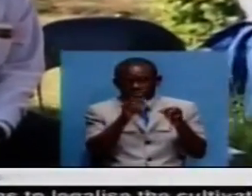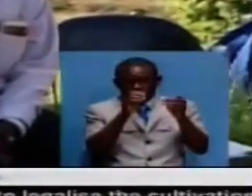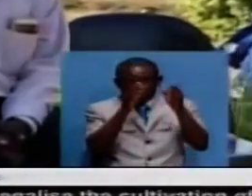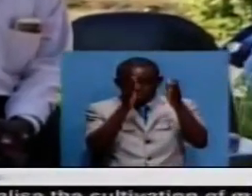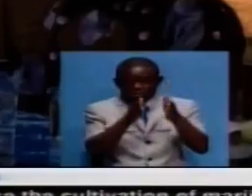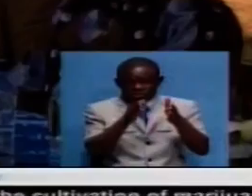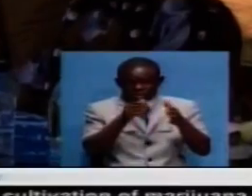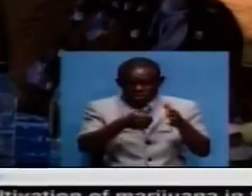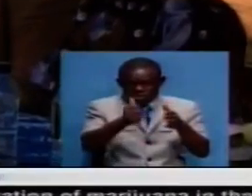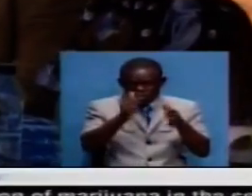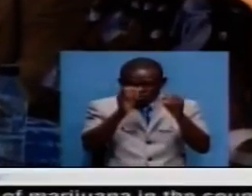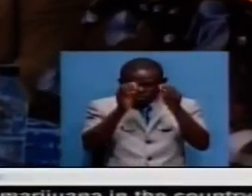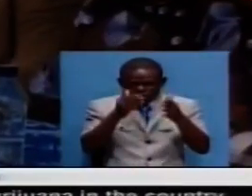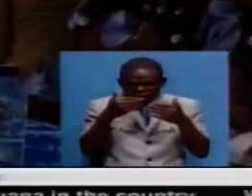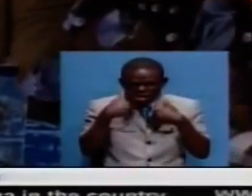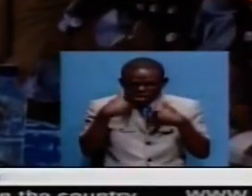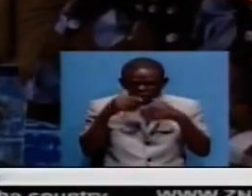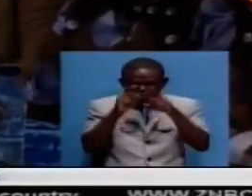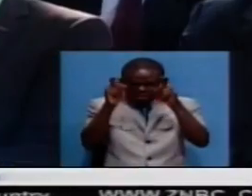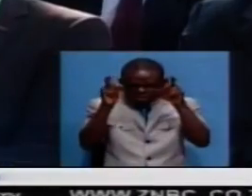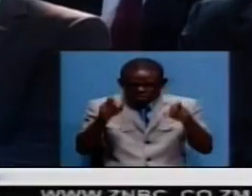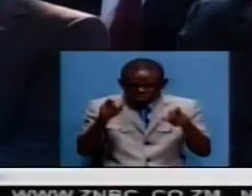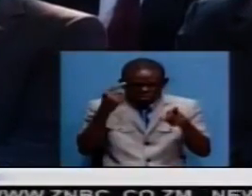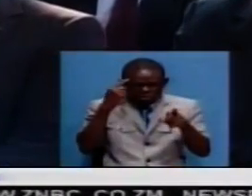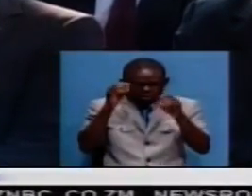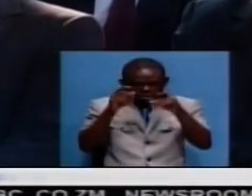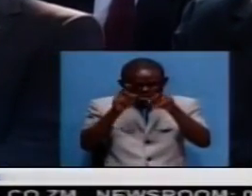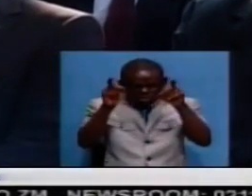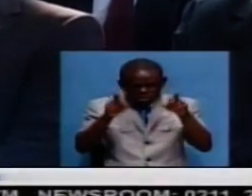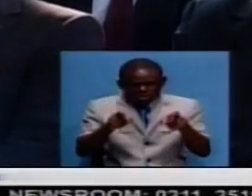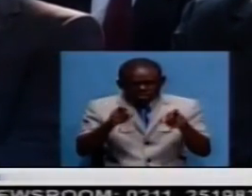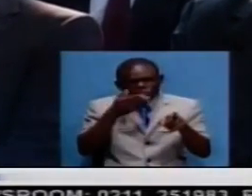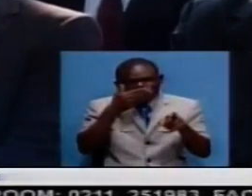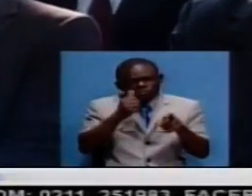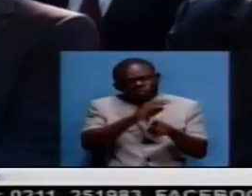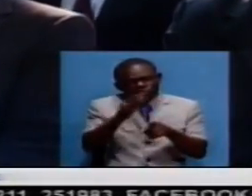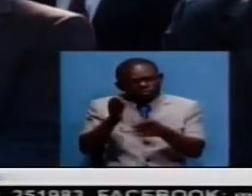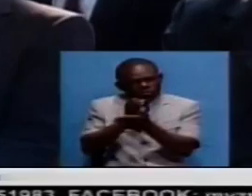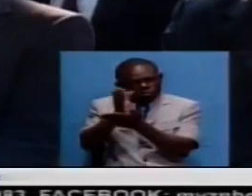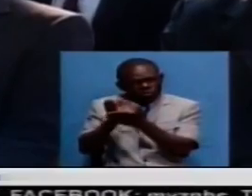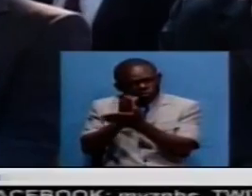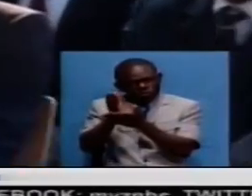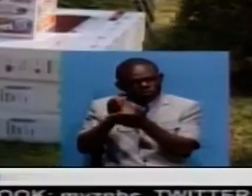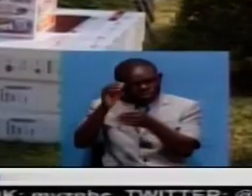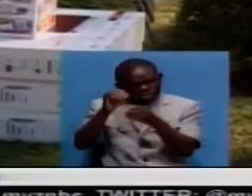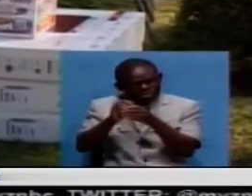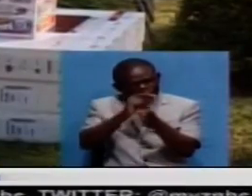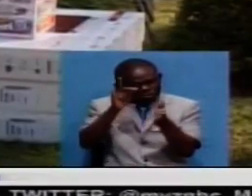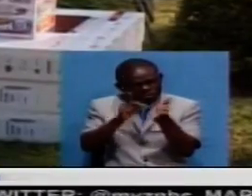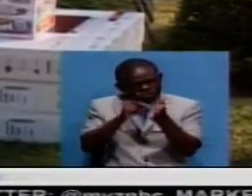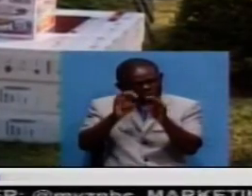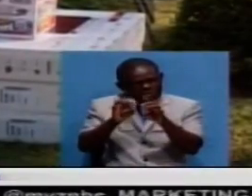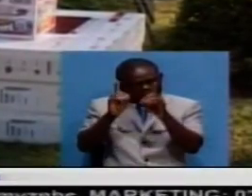gentlemen, let us upgrade ourselves within the primary sector. Meanwhile,